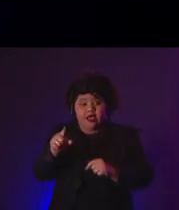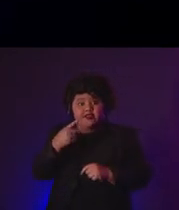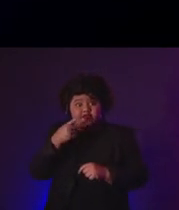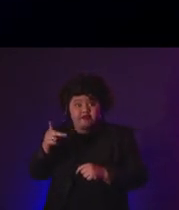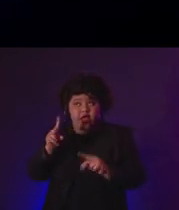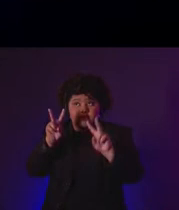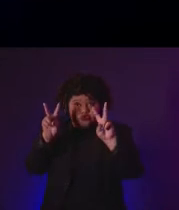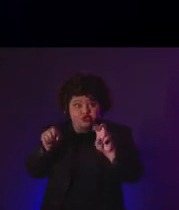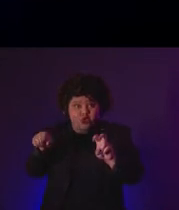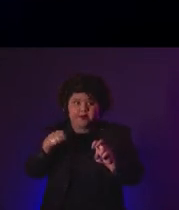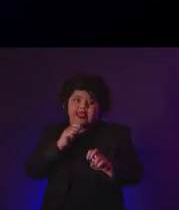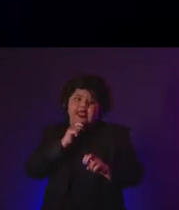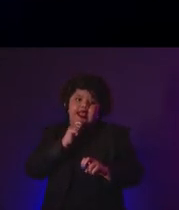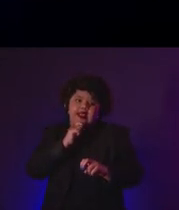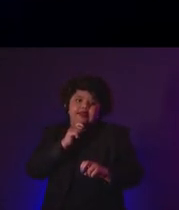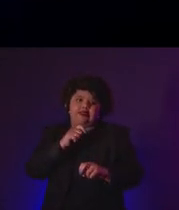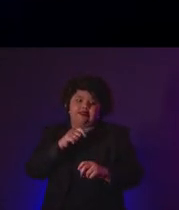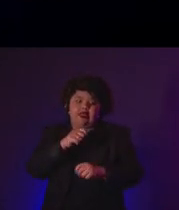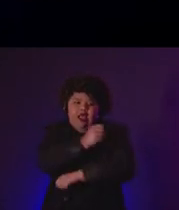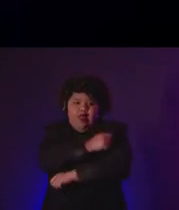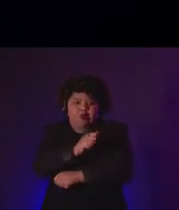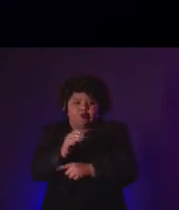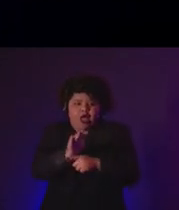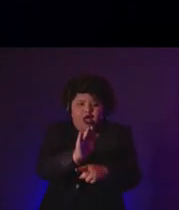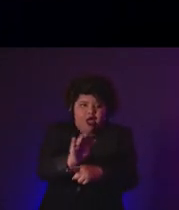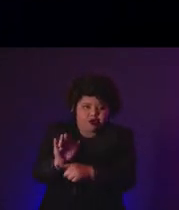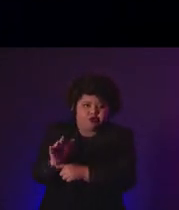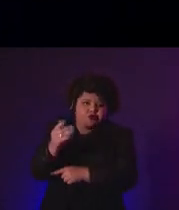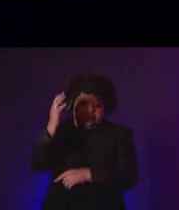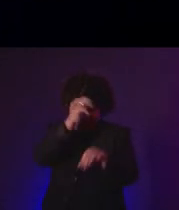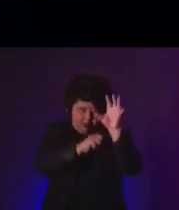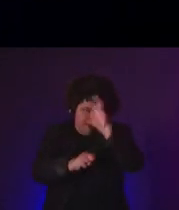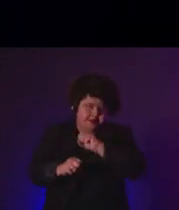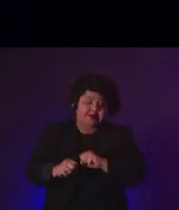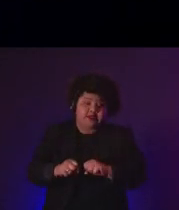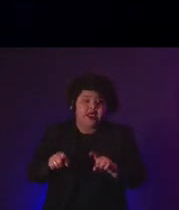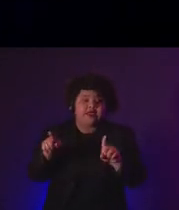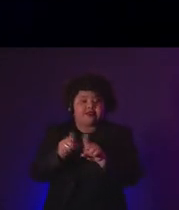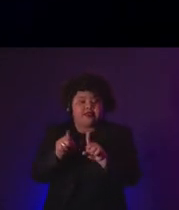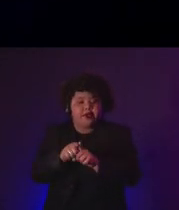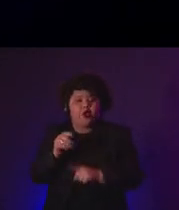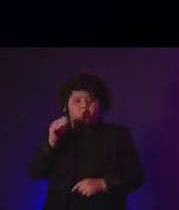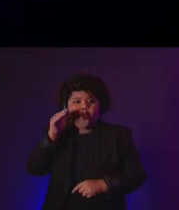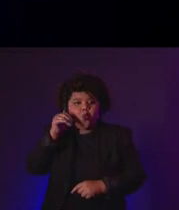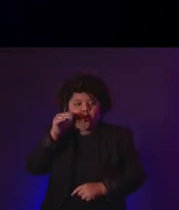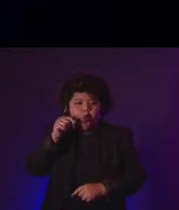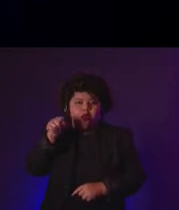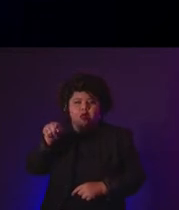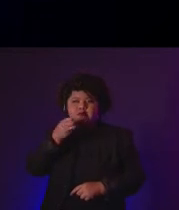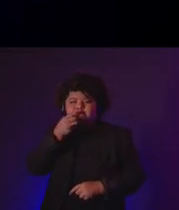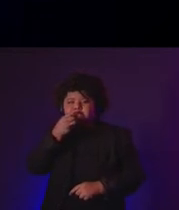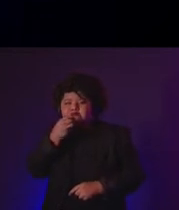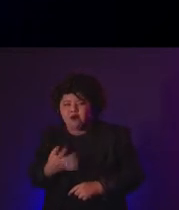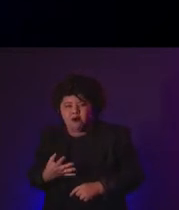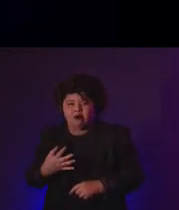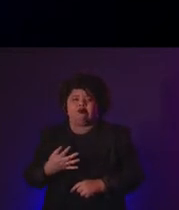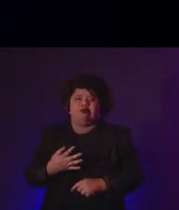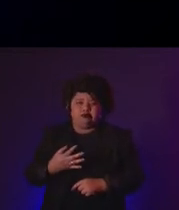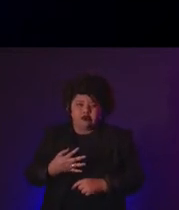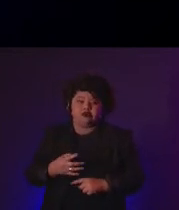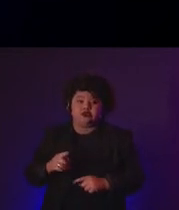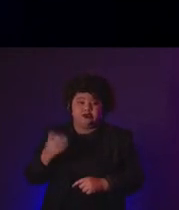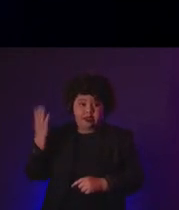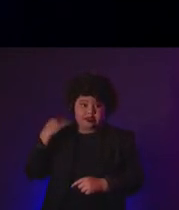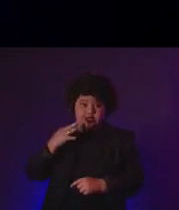pioneering work in these fields that's enduring. It's also his curiosity and kindness. I first met Phil when he taught my undergraduate media